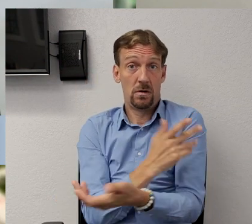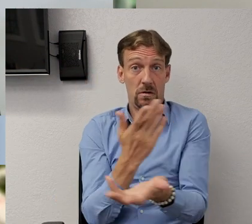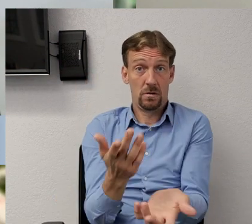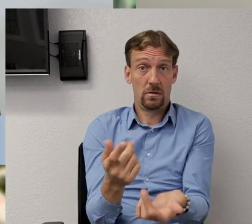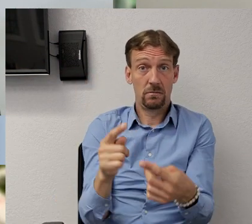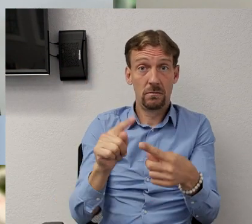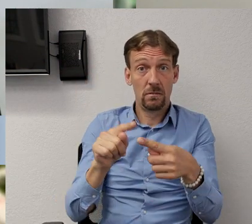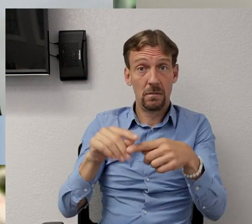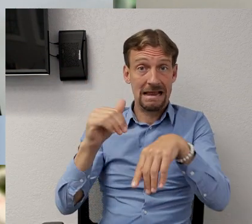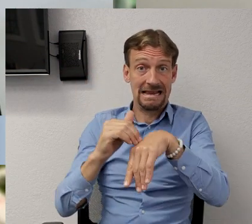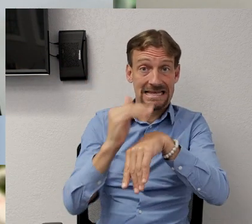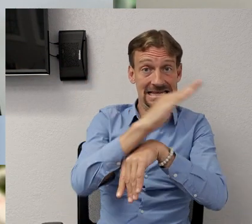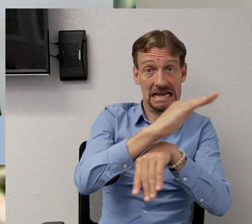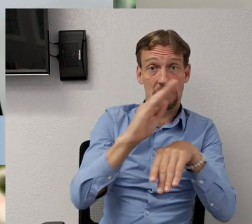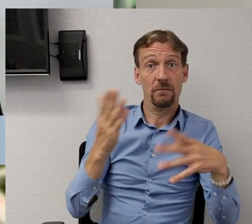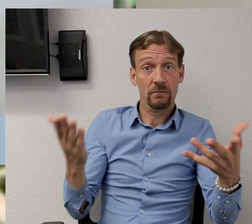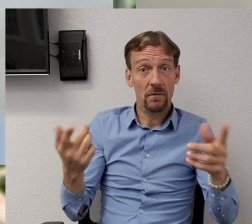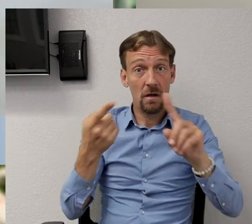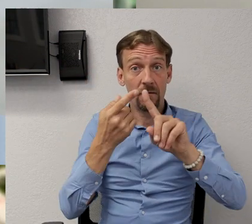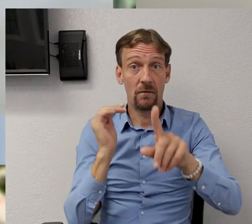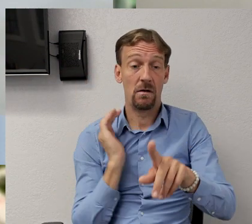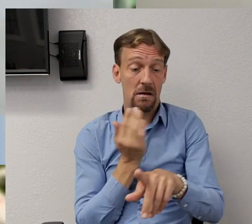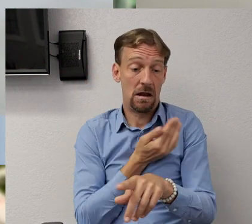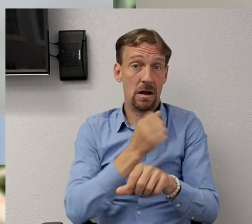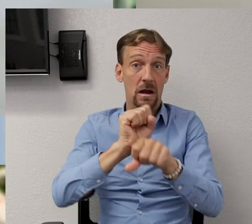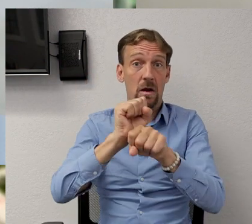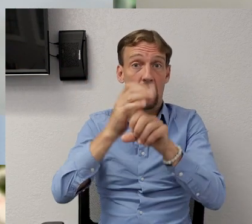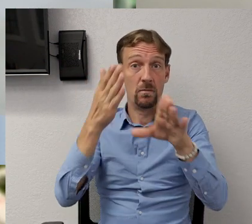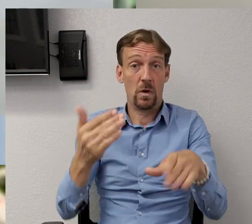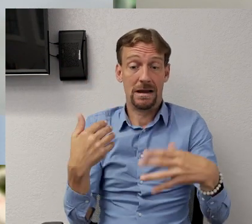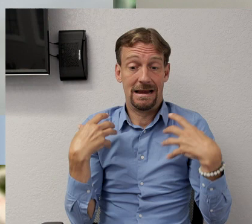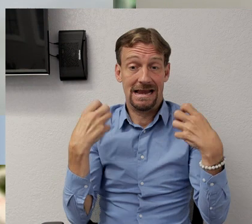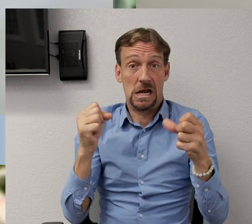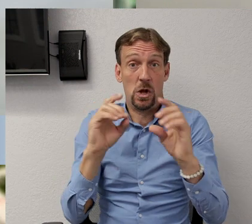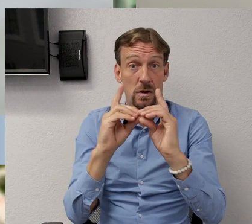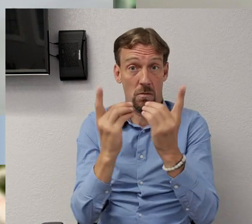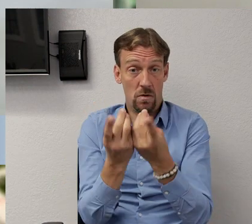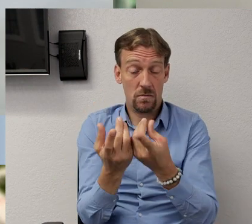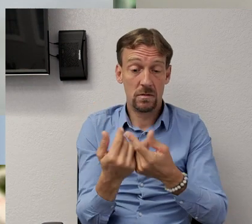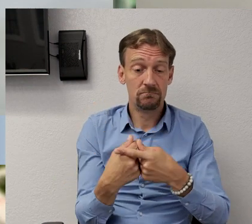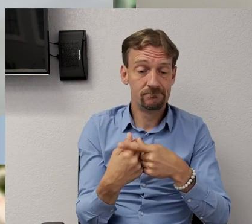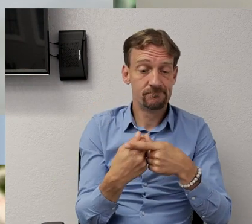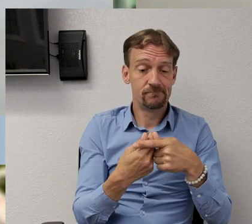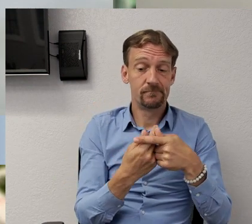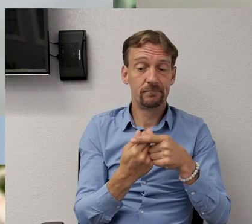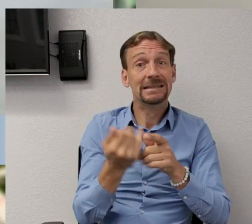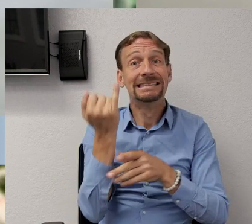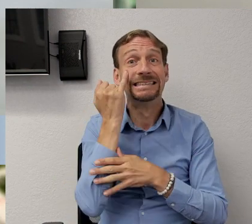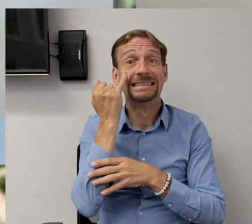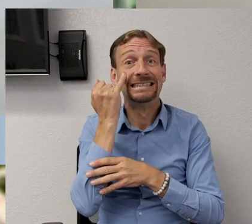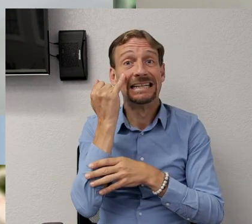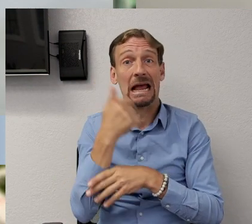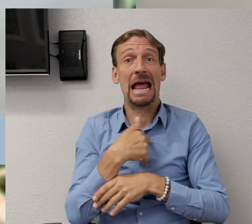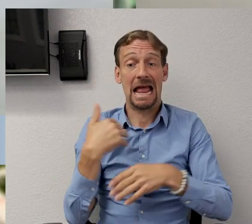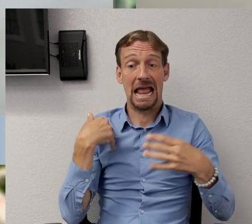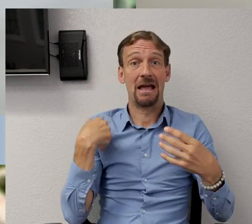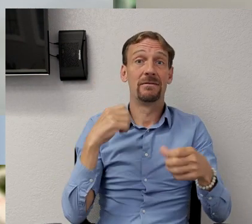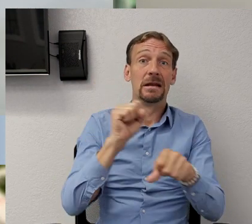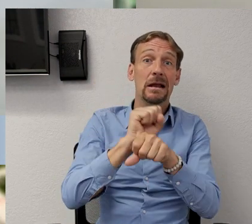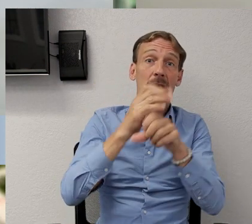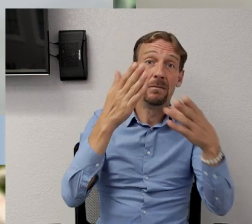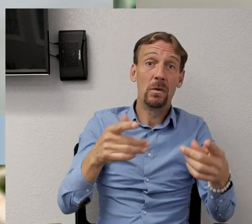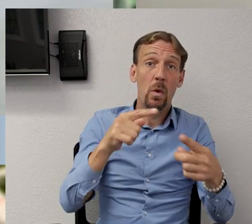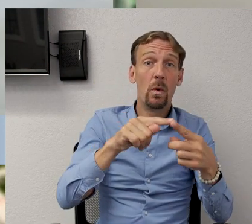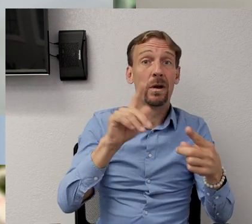are either sent over by our employee health department. So if we have an employee or a resident